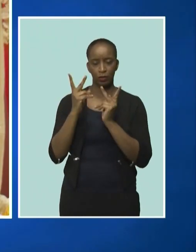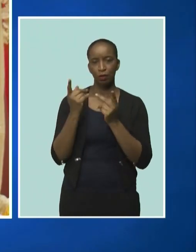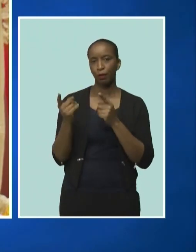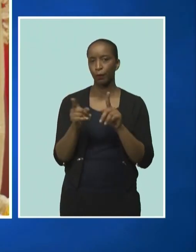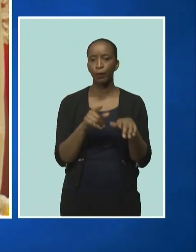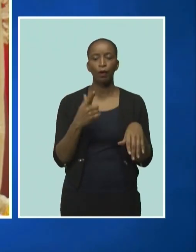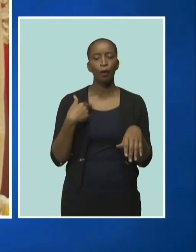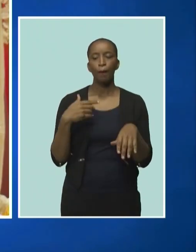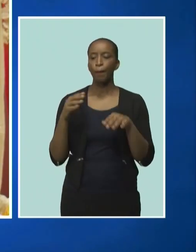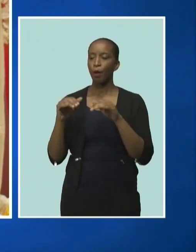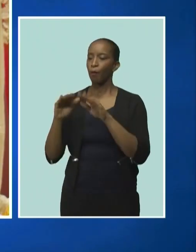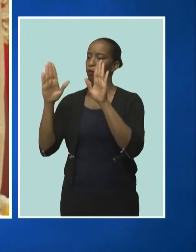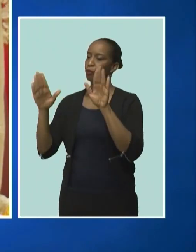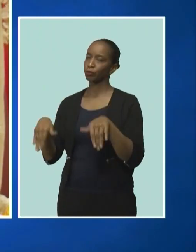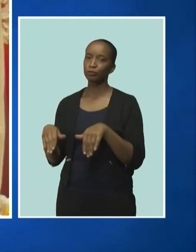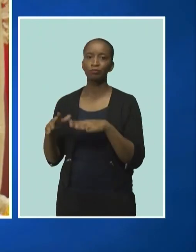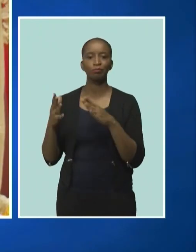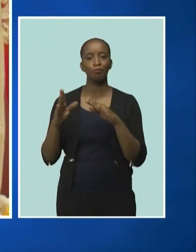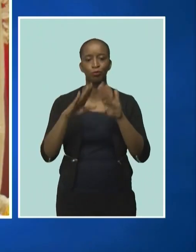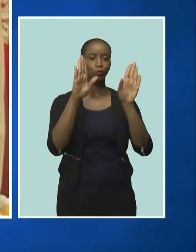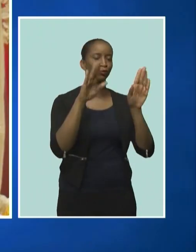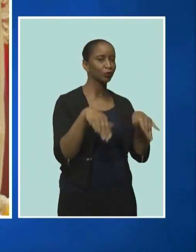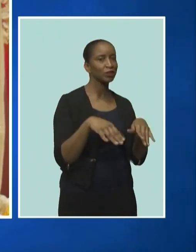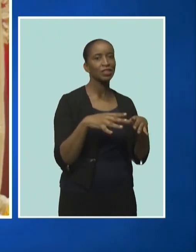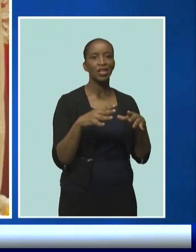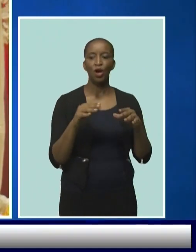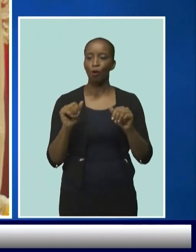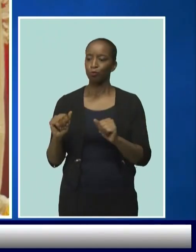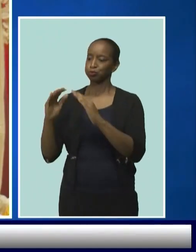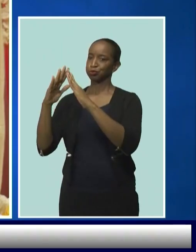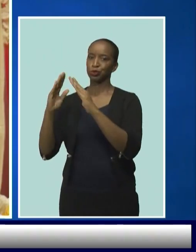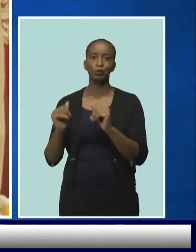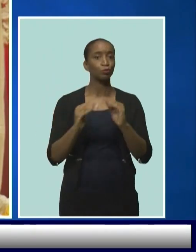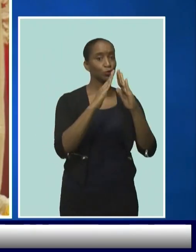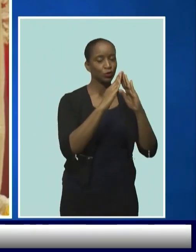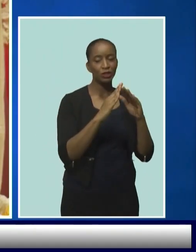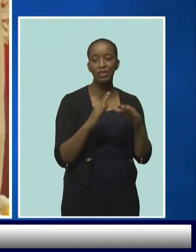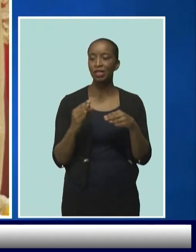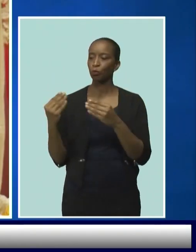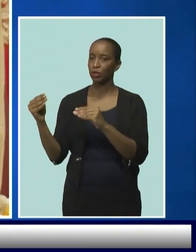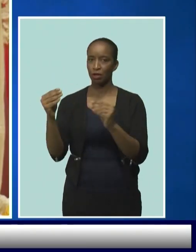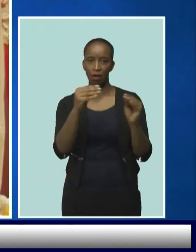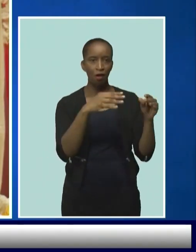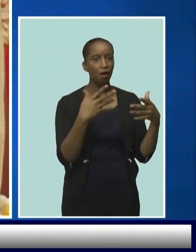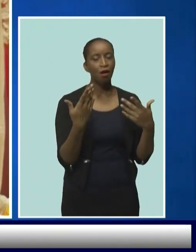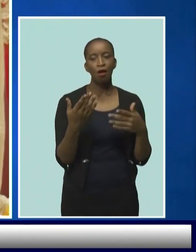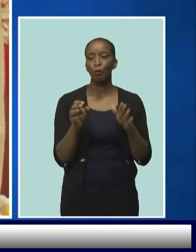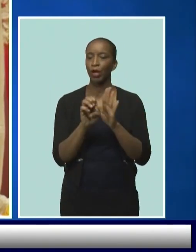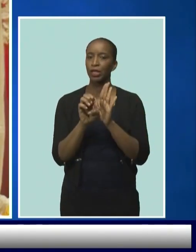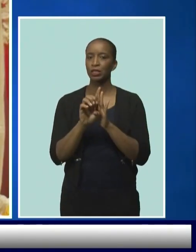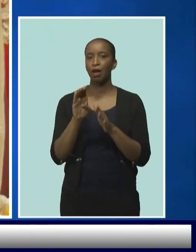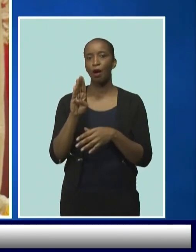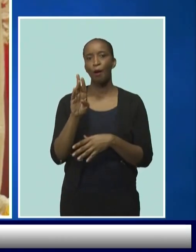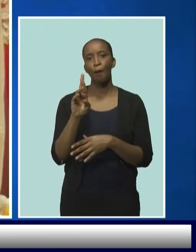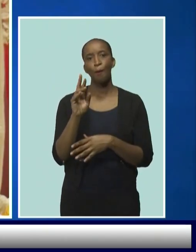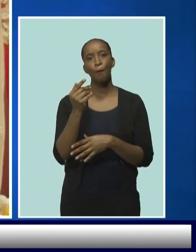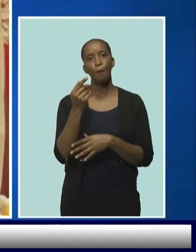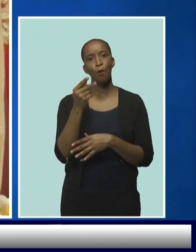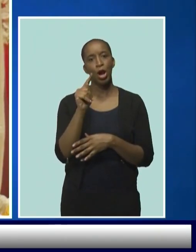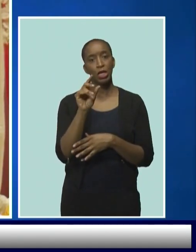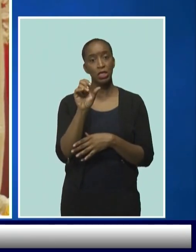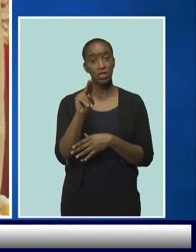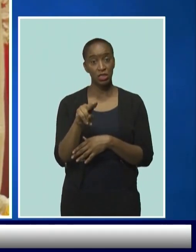events, a lot of markets and so on. I'm at Brighton Farmers Market as well, and I usually try to do direct